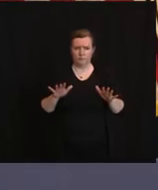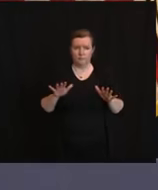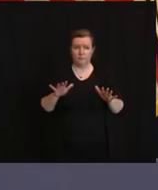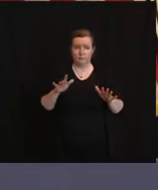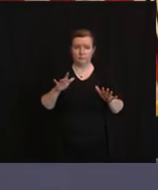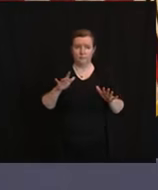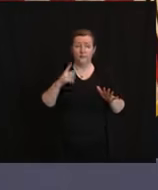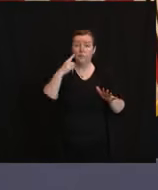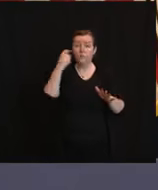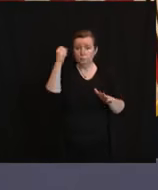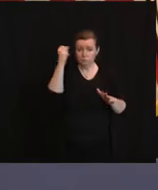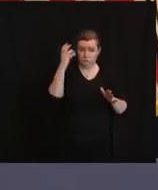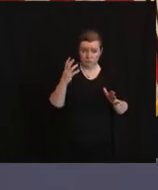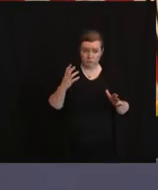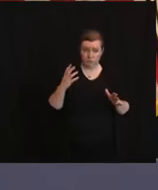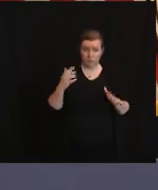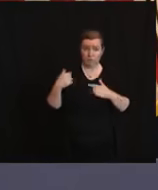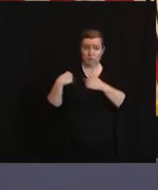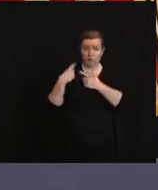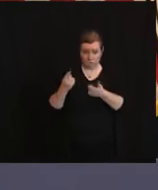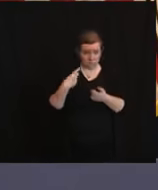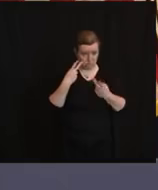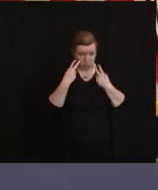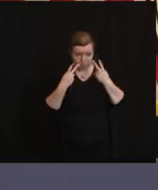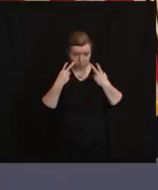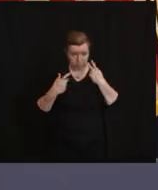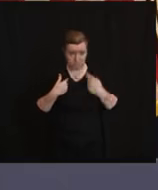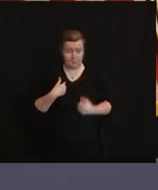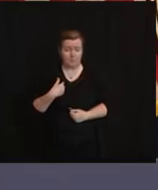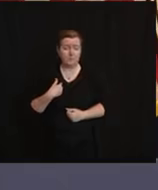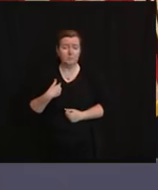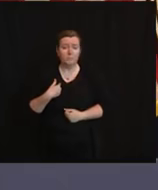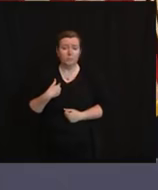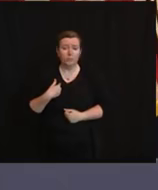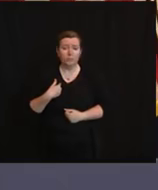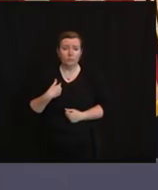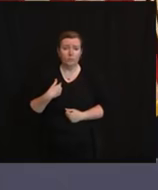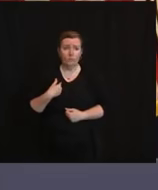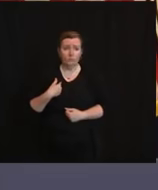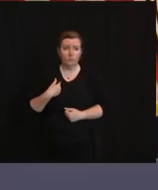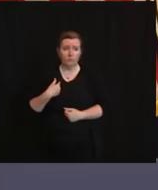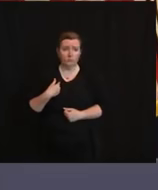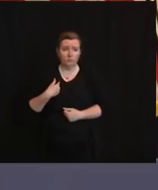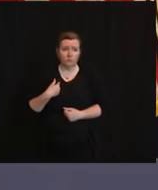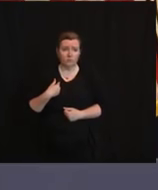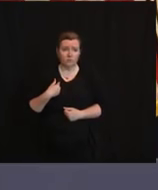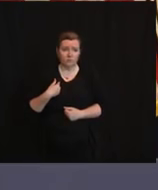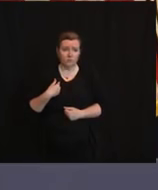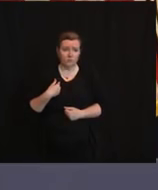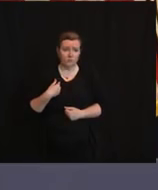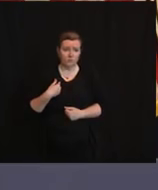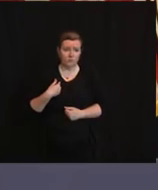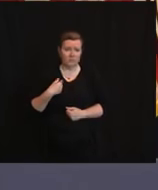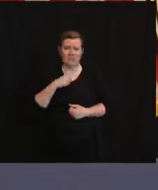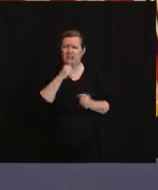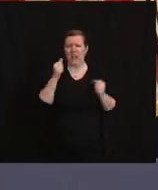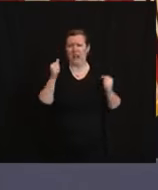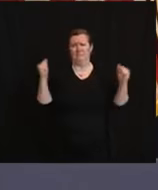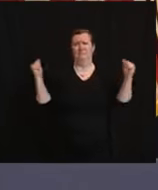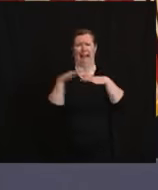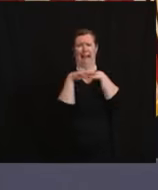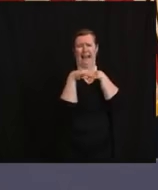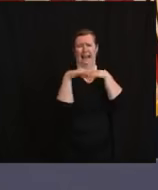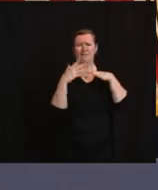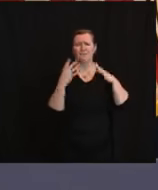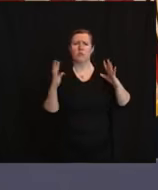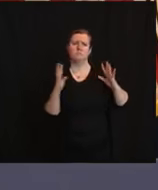heretofore were not, to the best of my knowledge, with a handful of cases, folks congregating on foot. They were largely driving cars